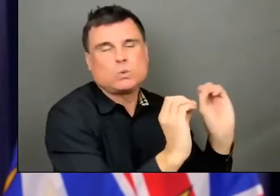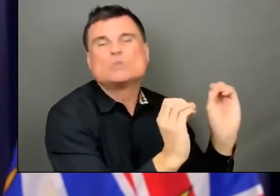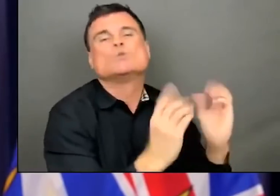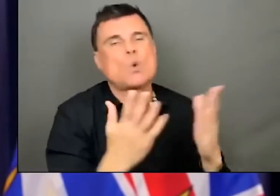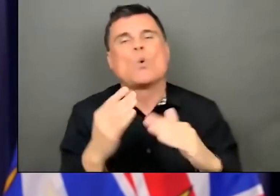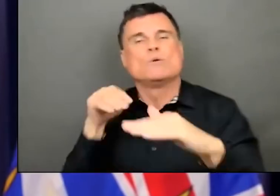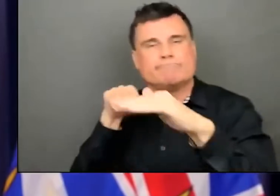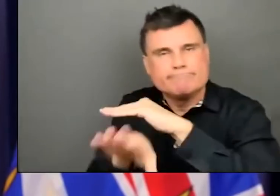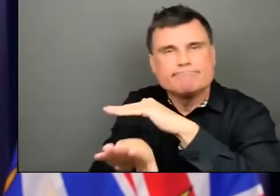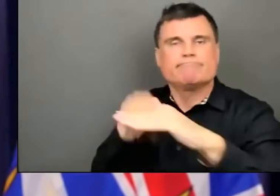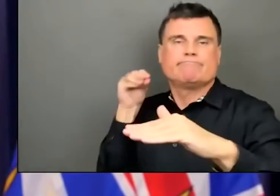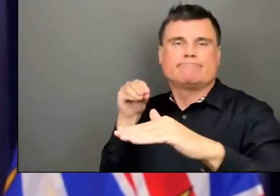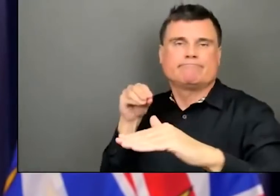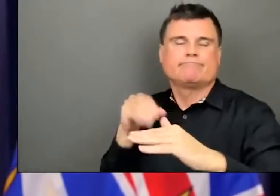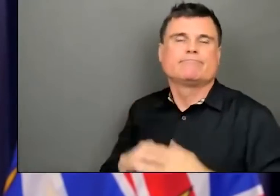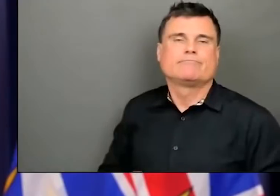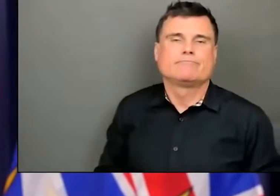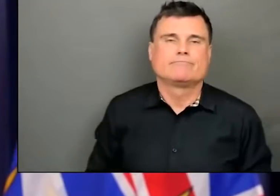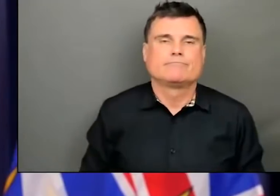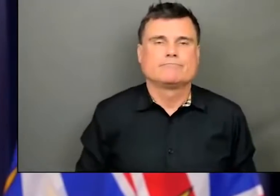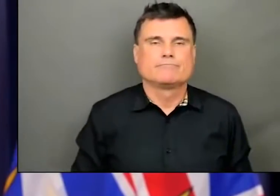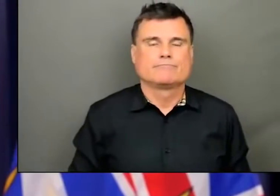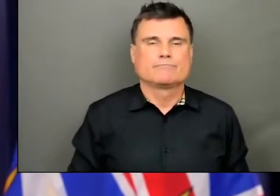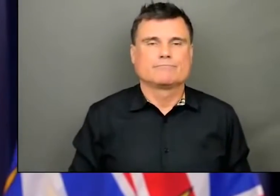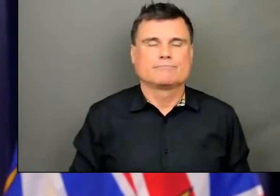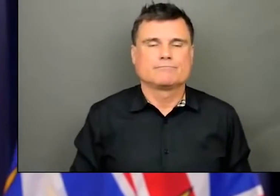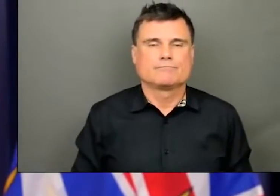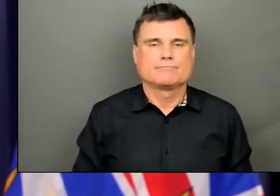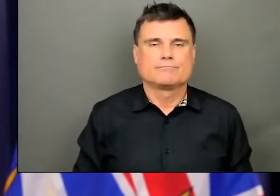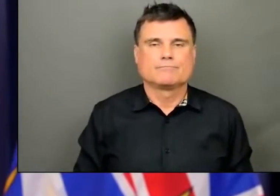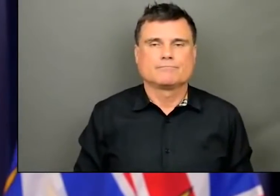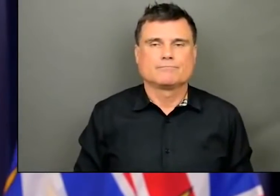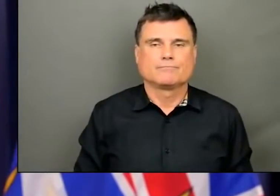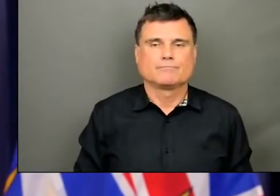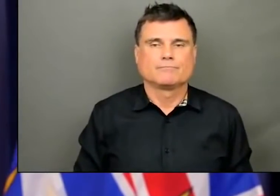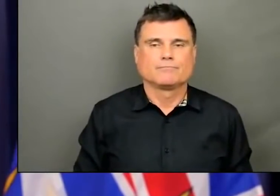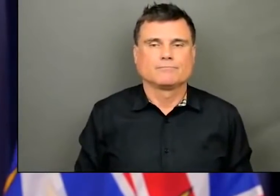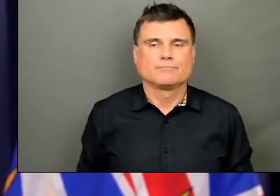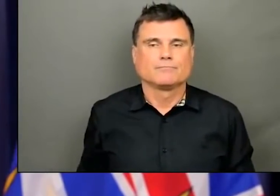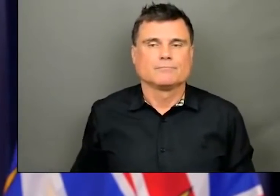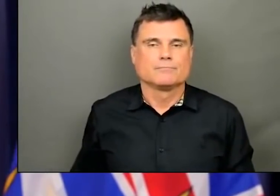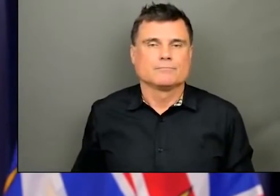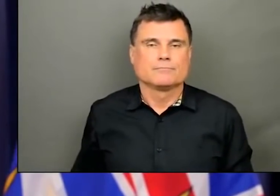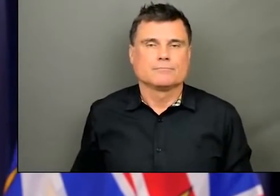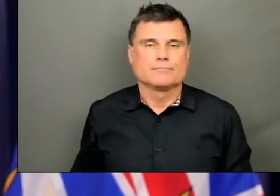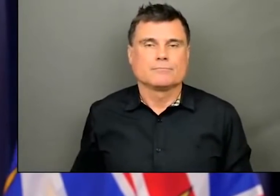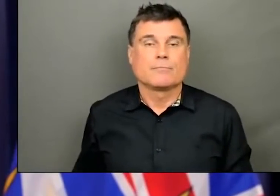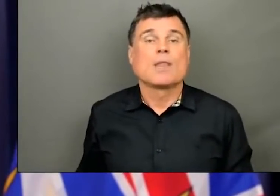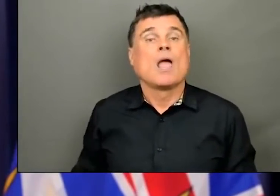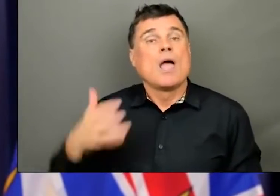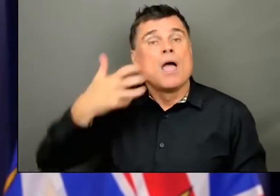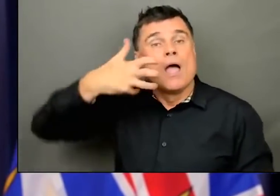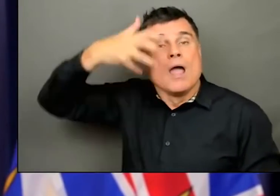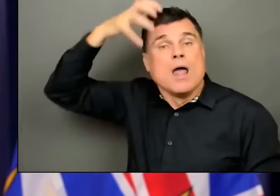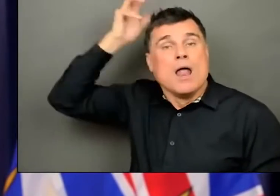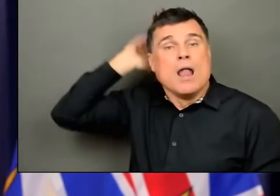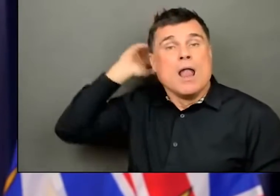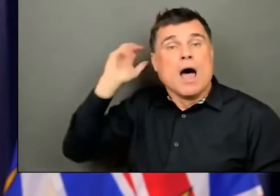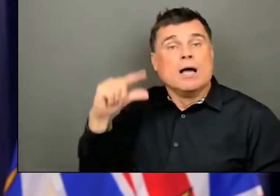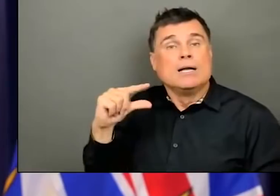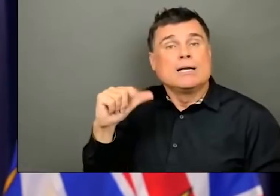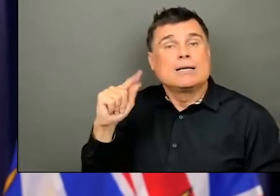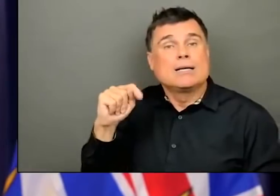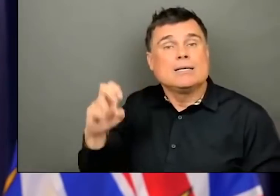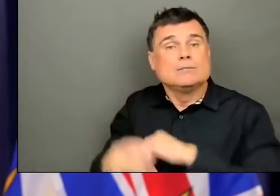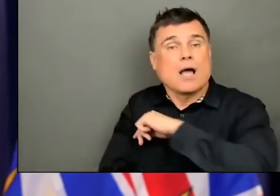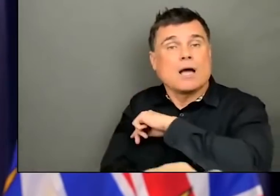of operating rooms for an extended period of time. These include 2 operating rooms at Lionsgate Hospital, 3 operating rooms at St. Paul's,